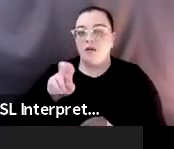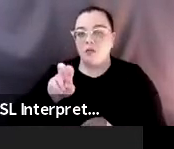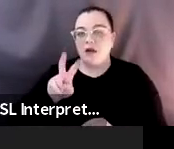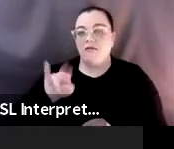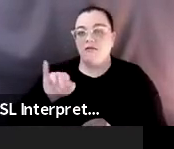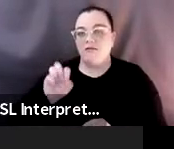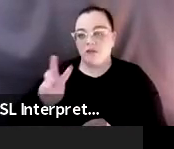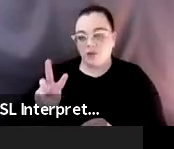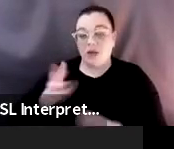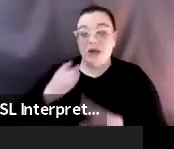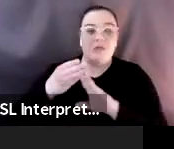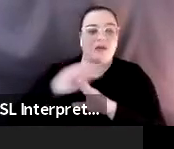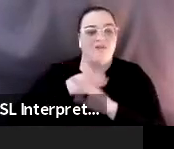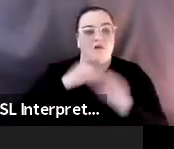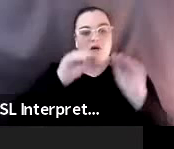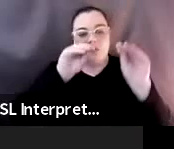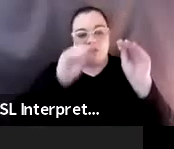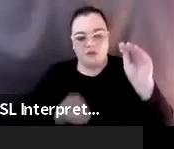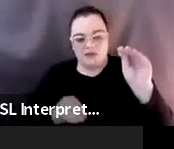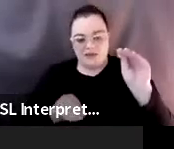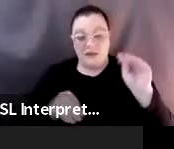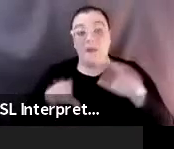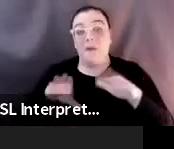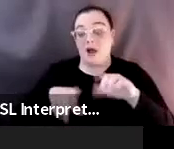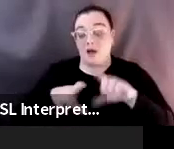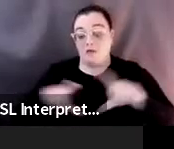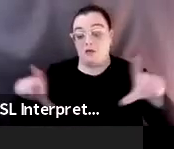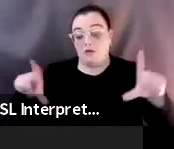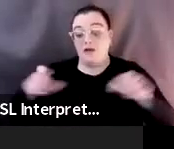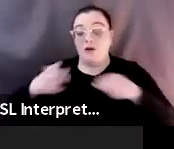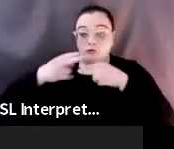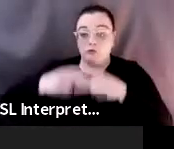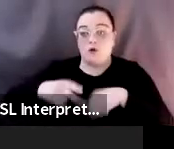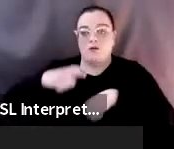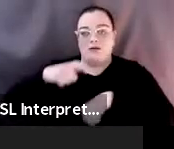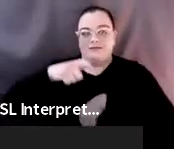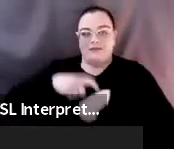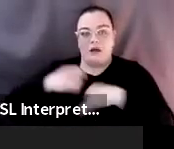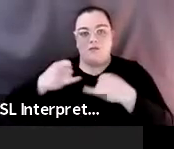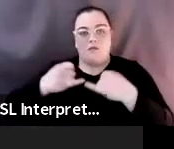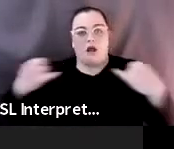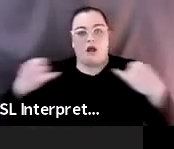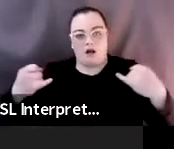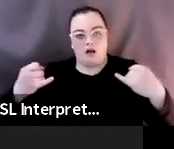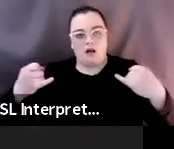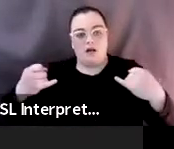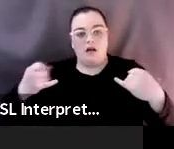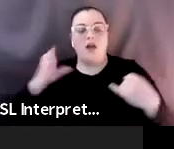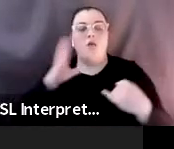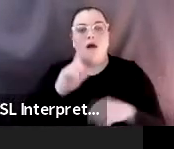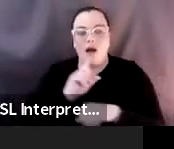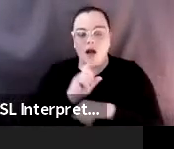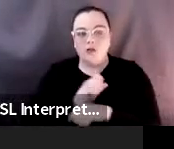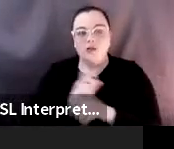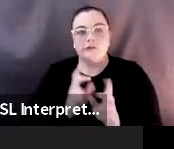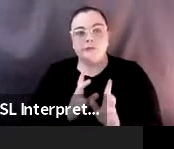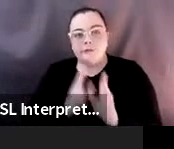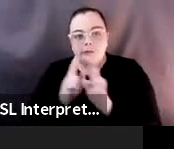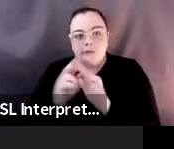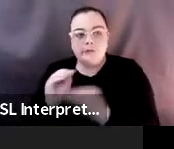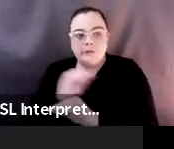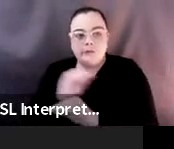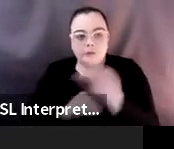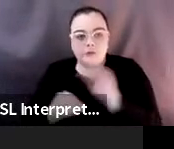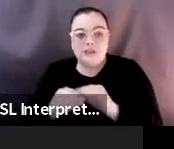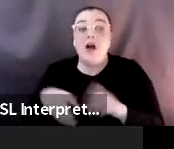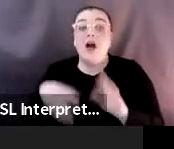them down here, which is called the timeline. And this is where you're actually going to be doing the cutting or the trimming or rearranging. So I can sort of start to preview my